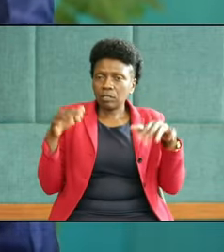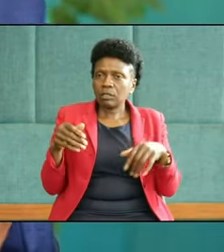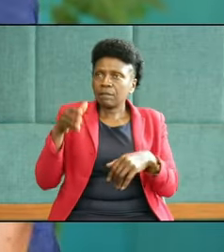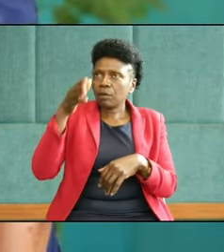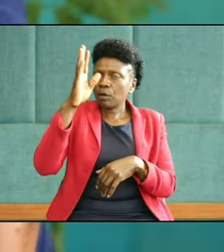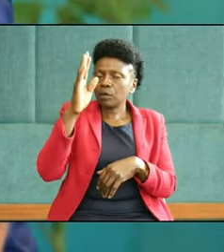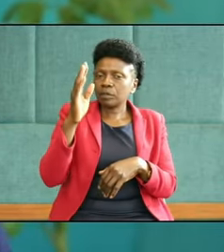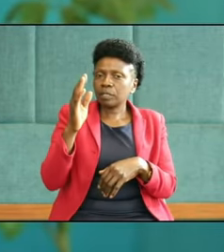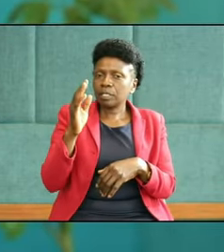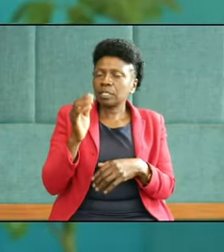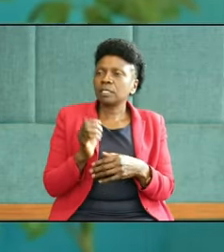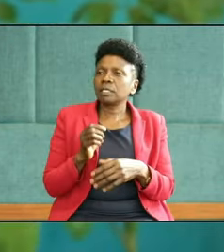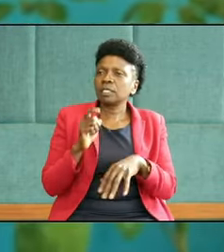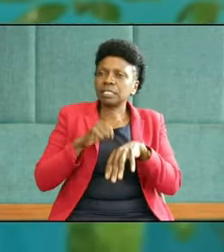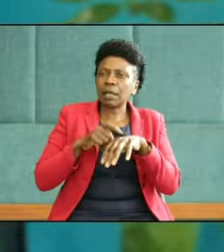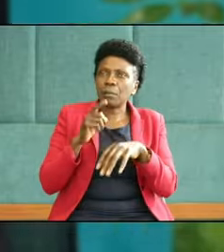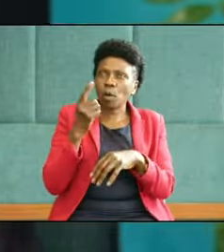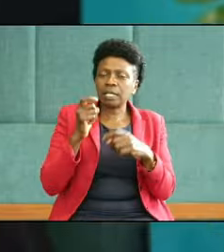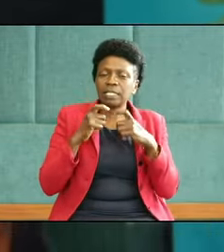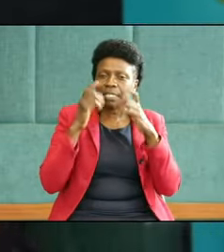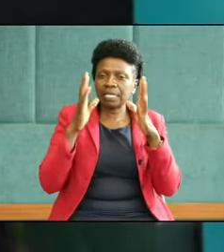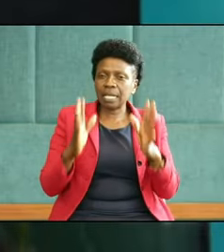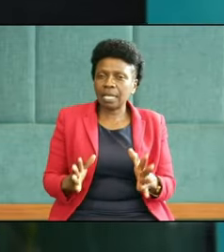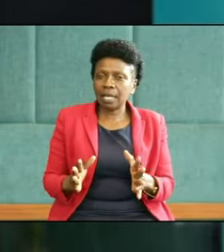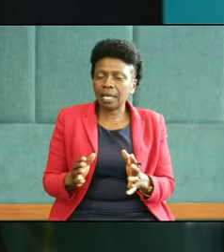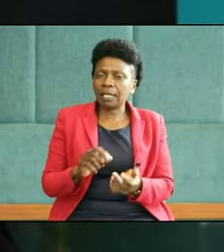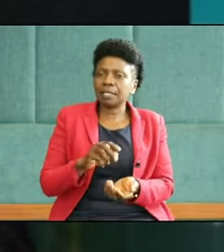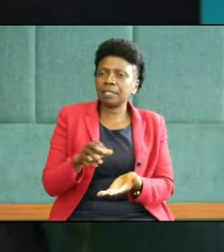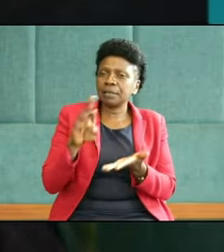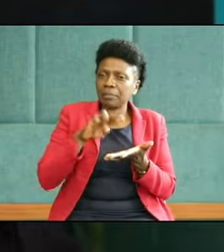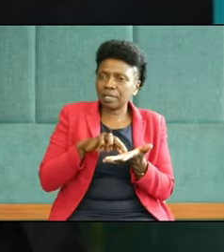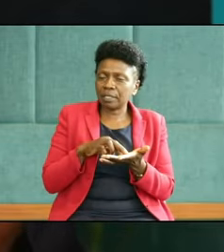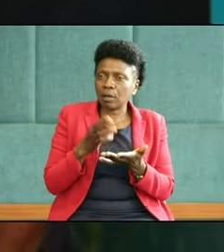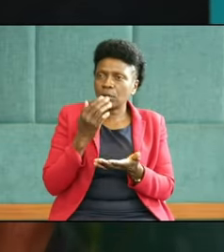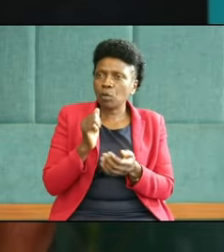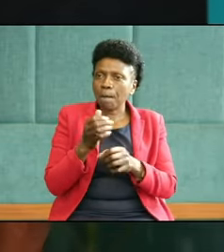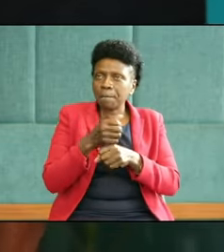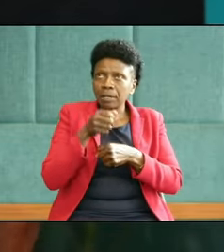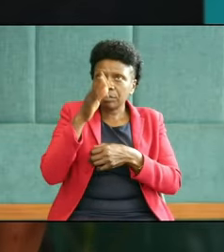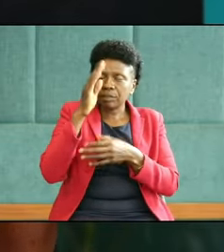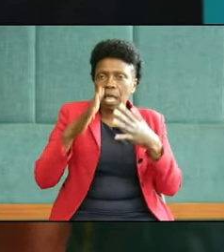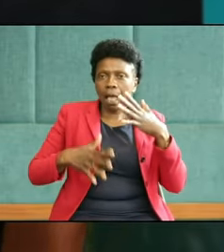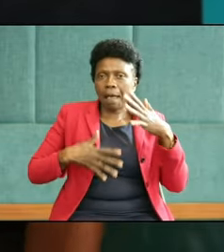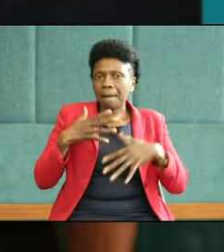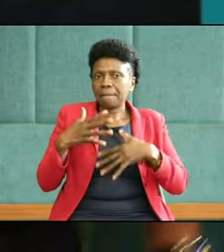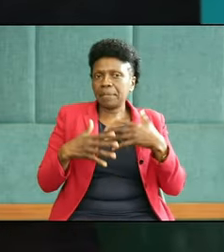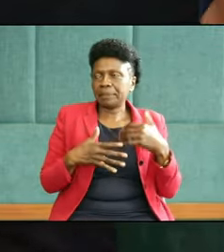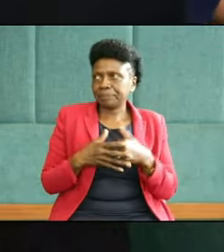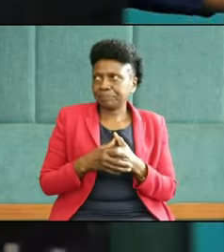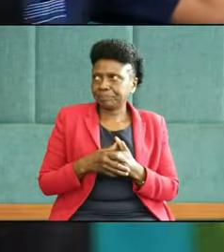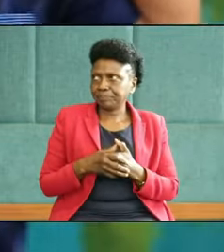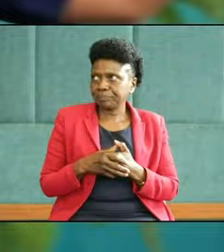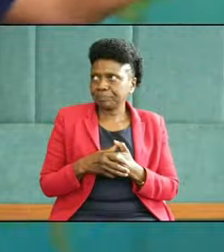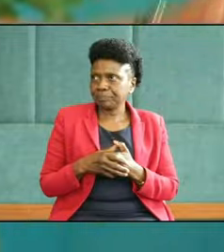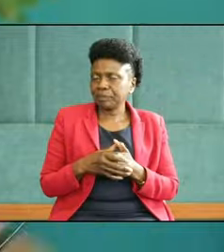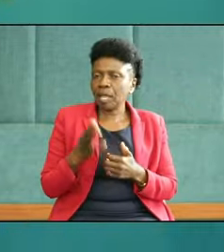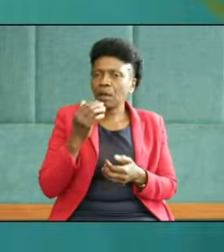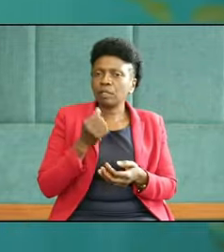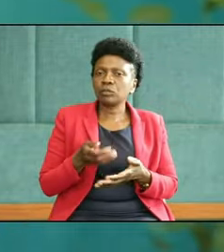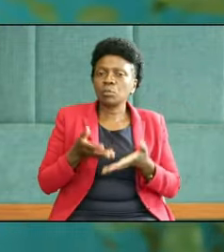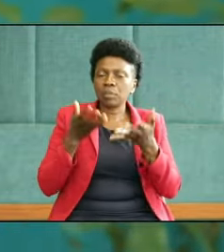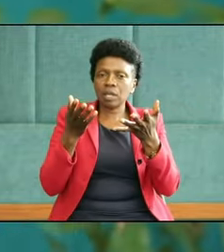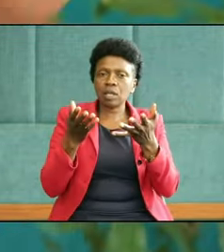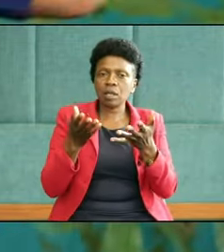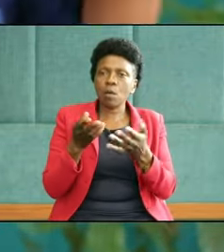over one sinner that repent. I want to make God happy. I want to make the heavens sing every night. I want to bring one person